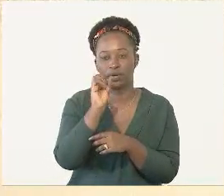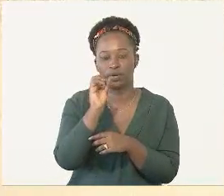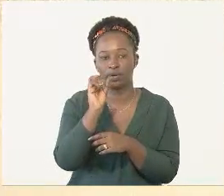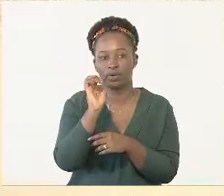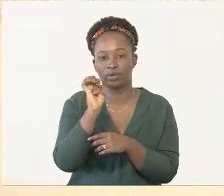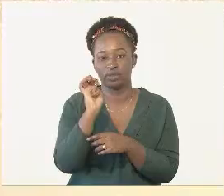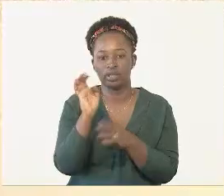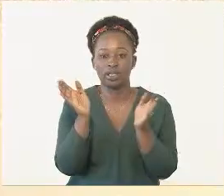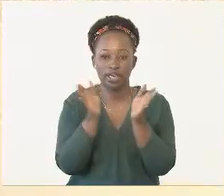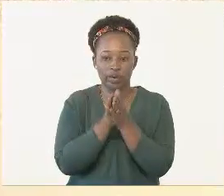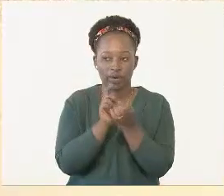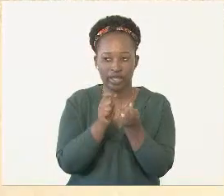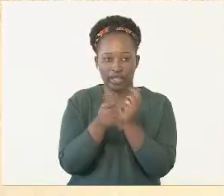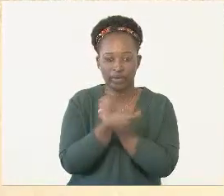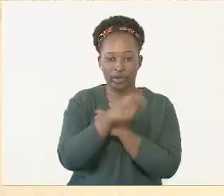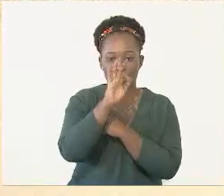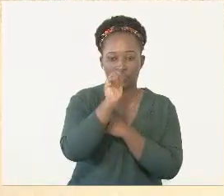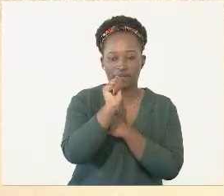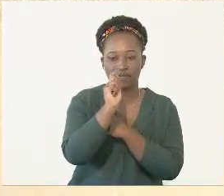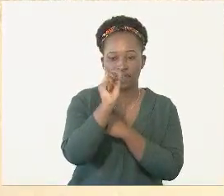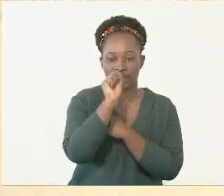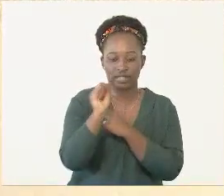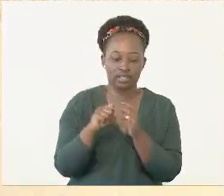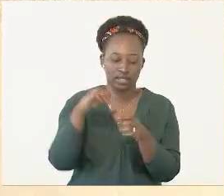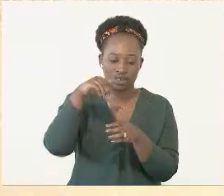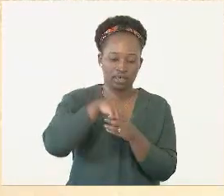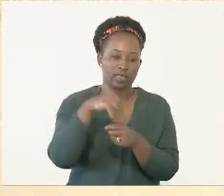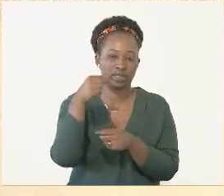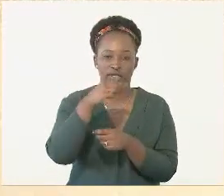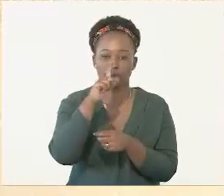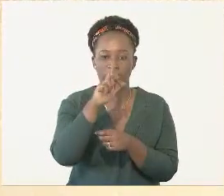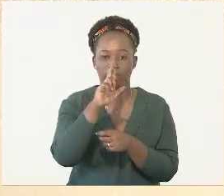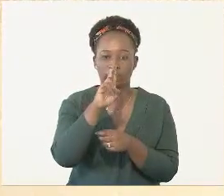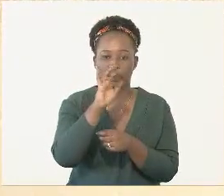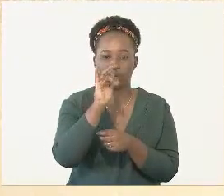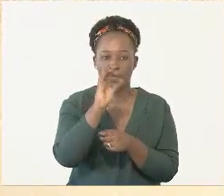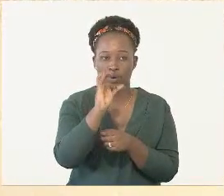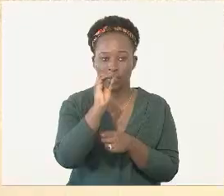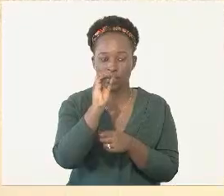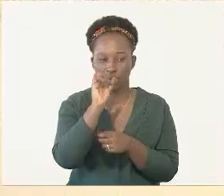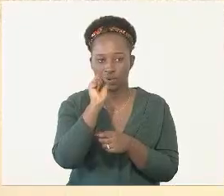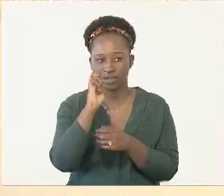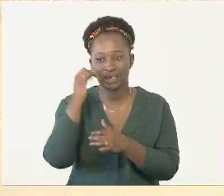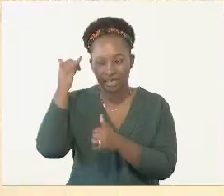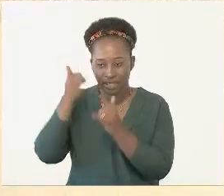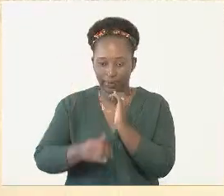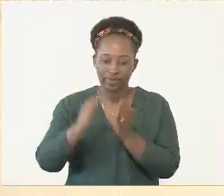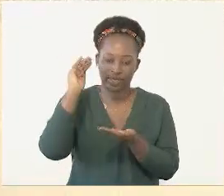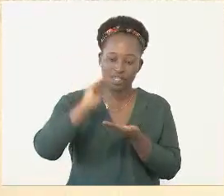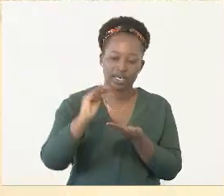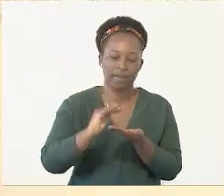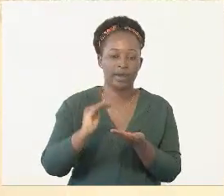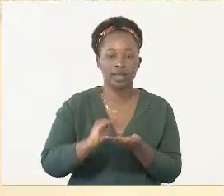stored fats into glucose. Another thing, which is the last one, it is reducing the metabolic